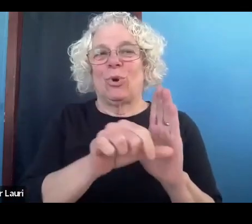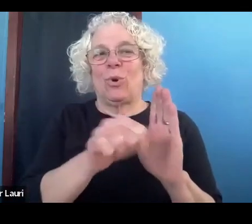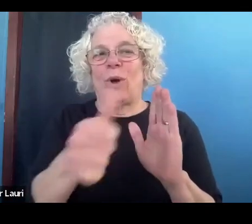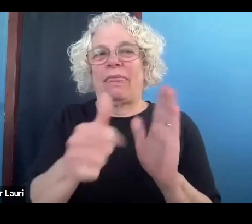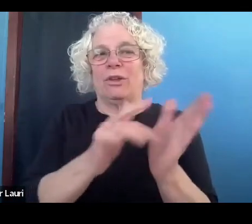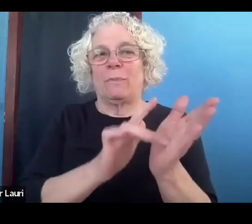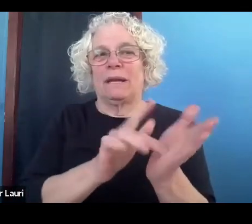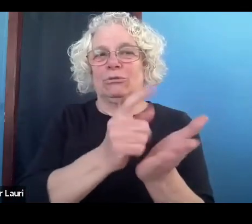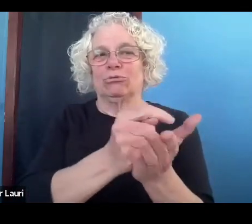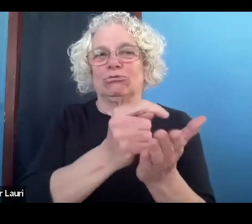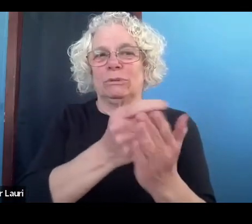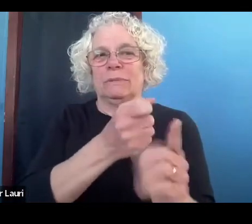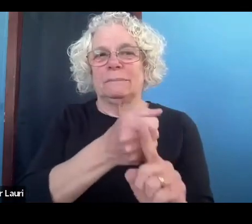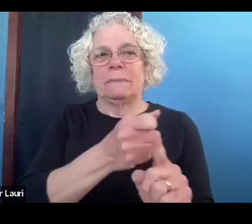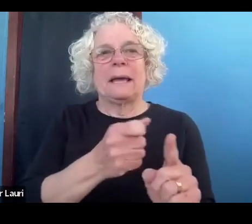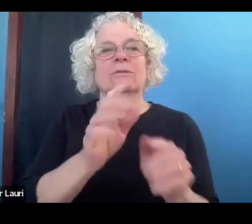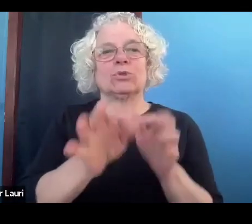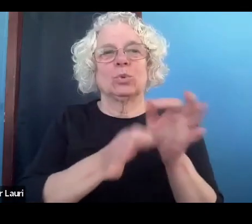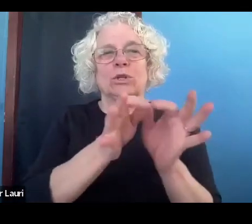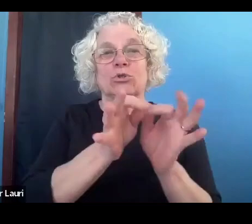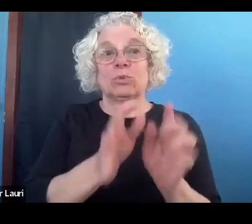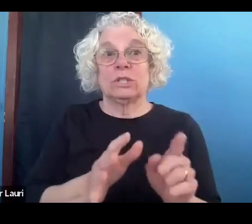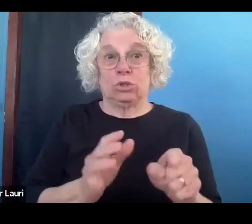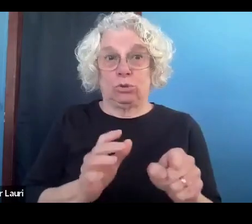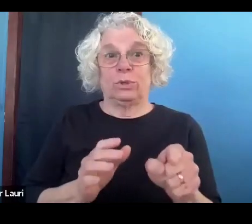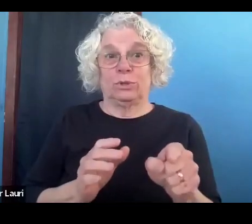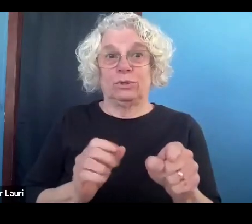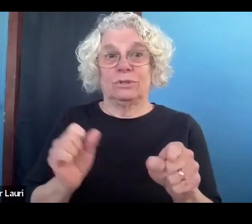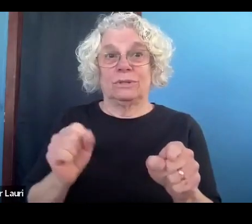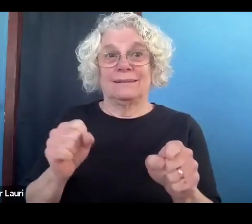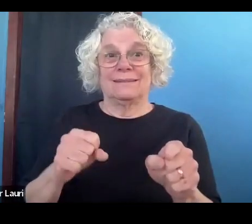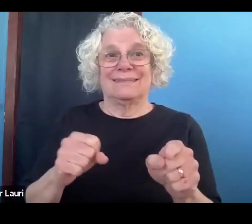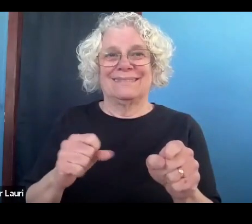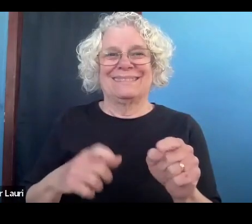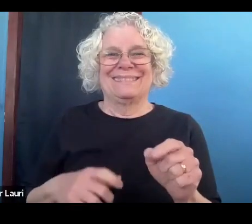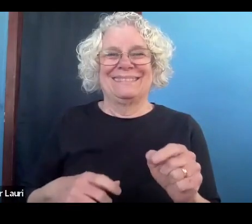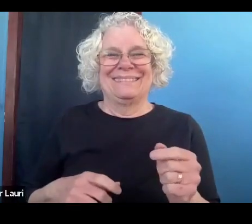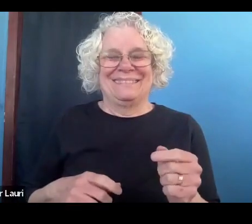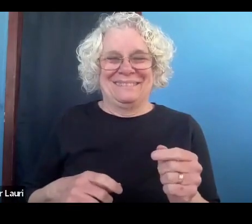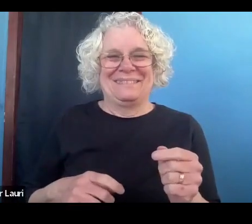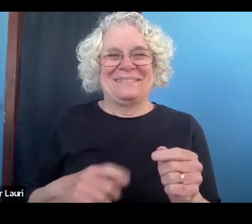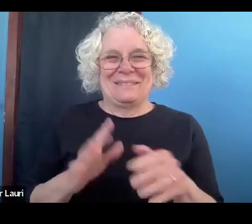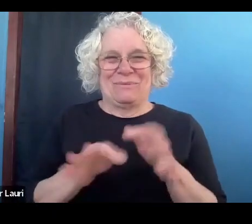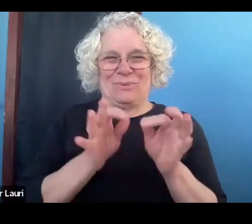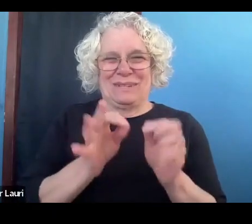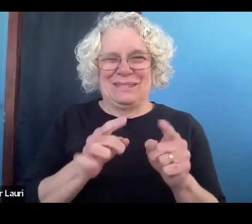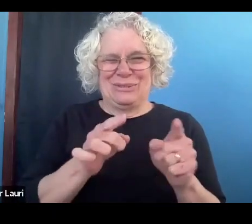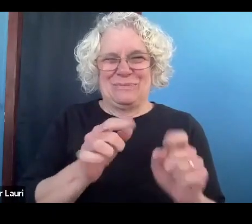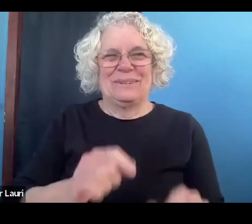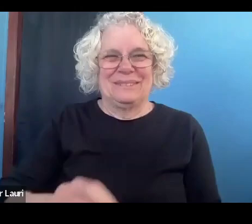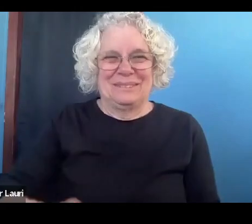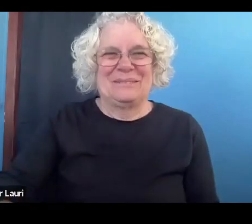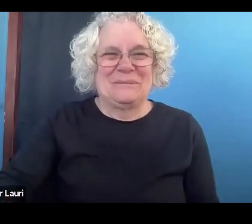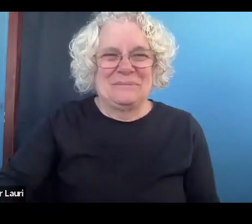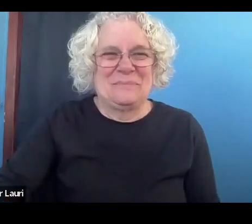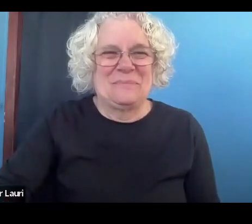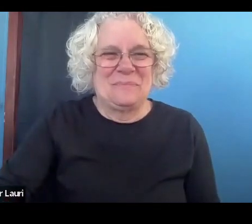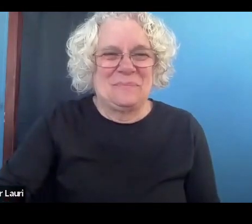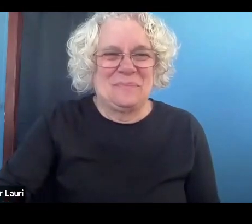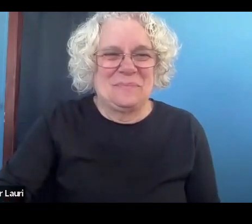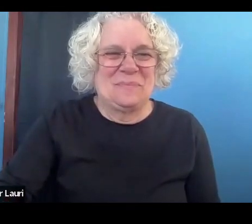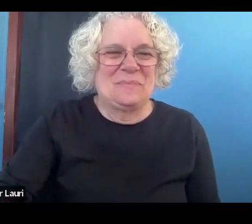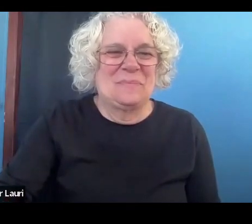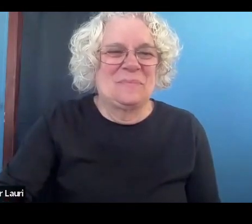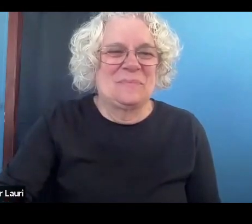medical treatments. Next slide, please. So this is an example of a do not resuscitate order, okay?